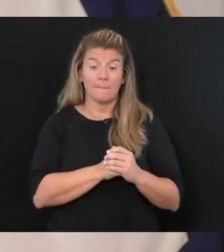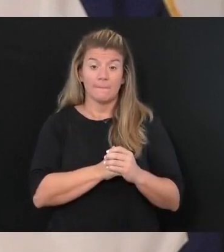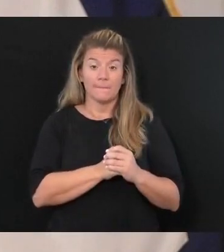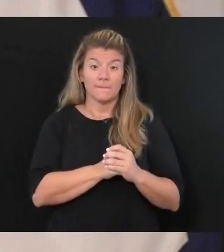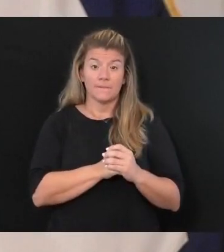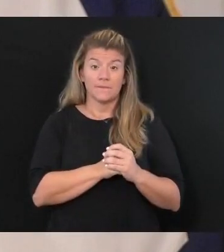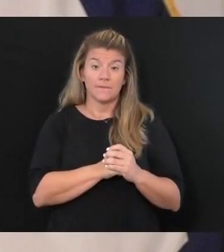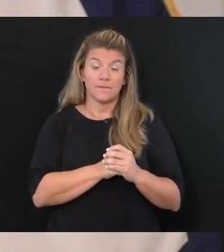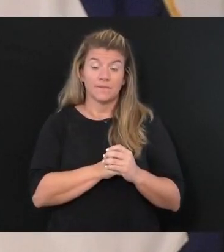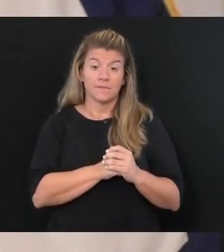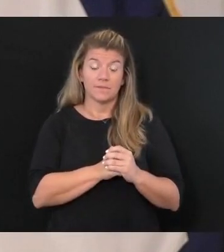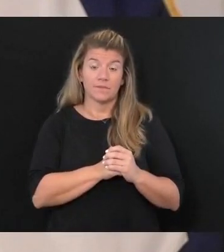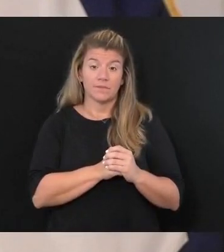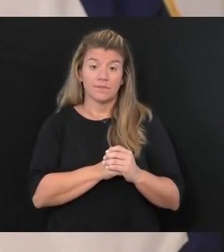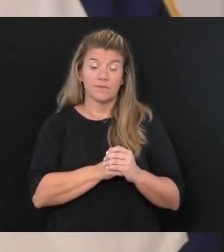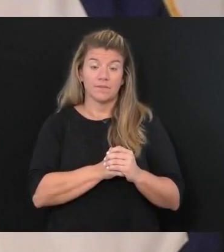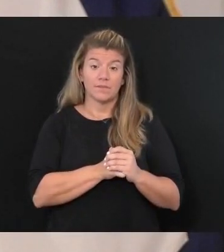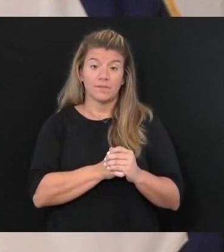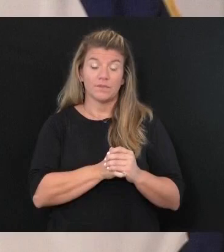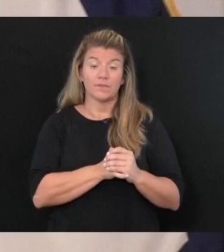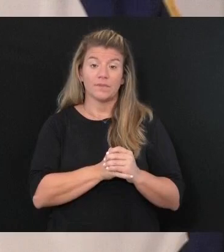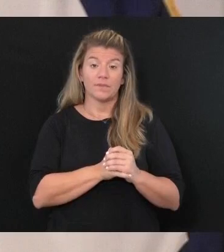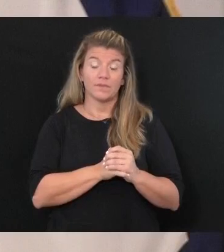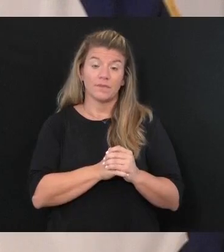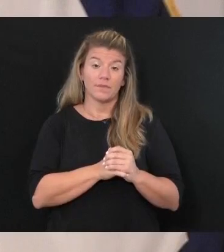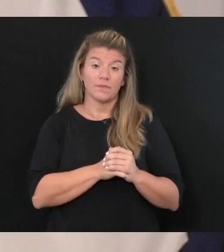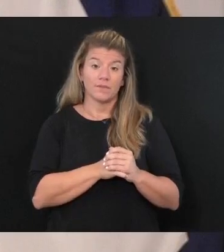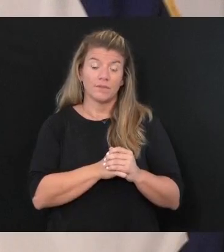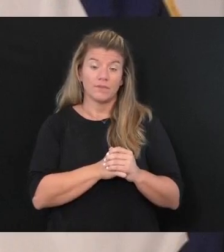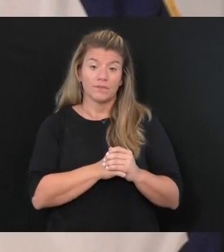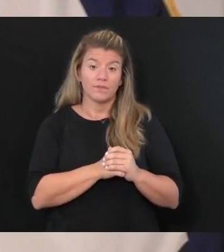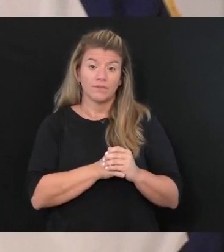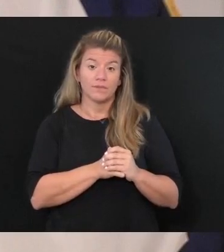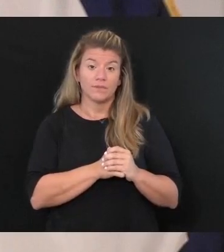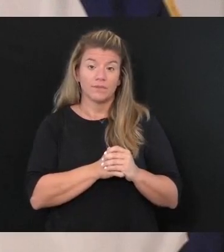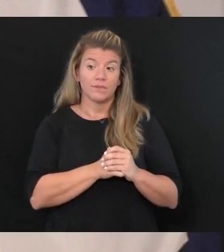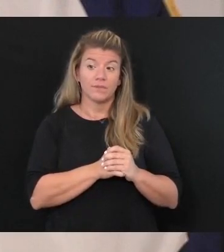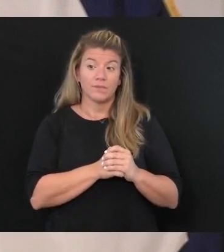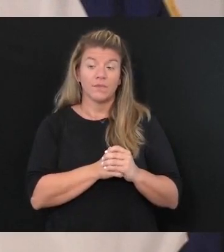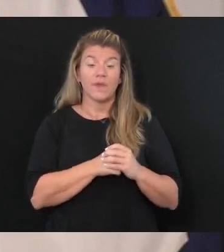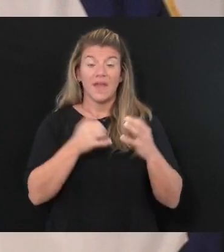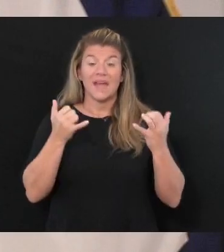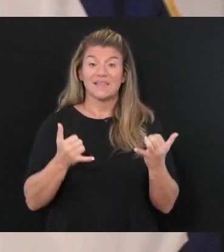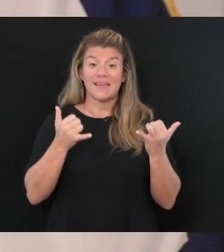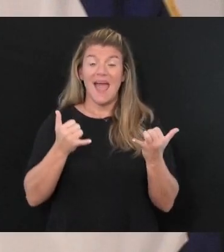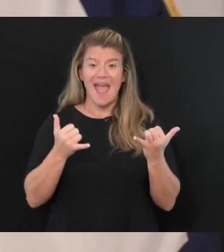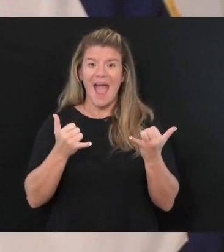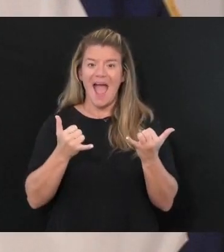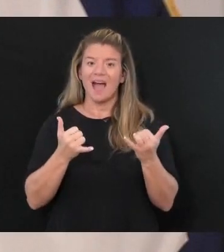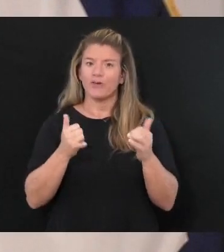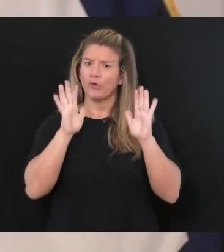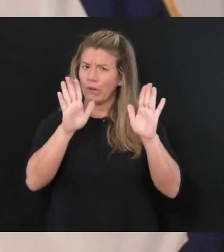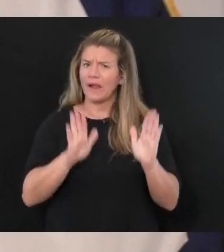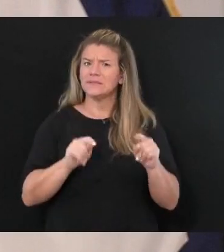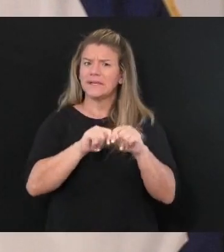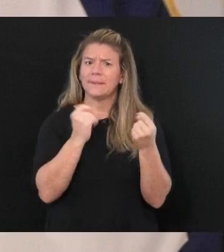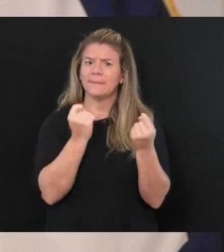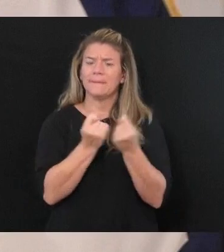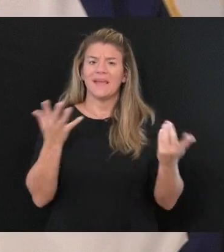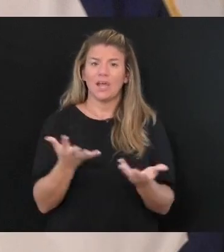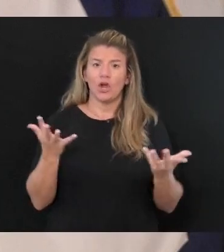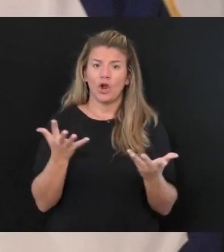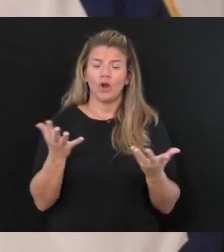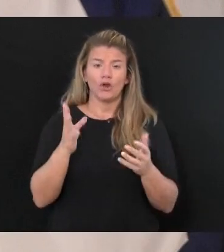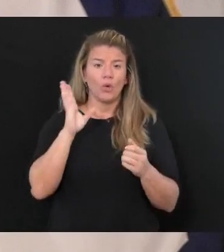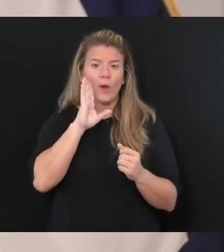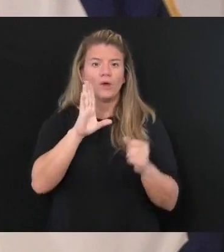saying just this, and our great people that we got with me today will be talking here in just a few moments, but